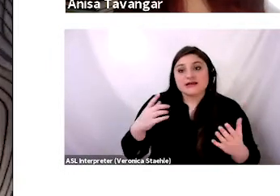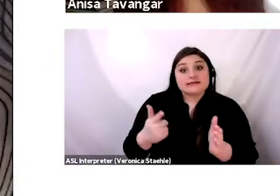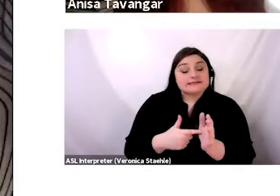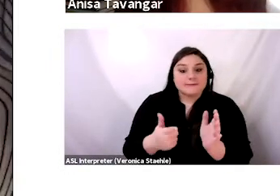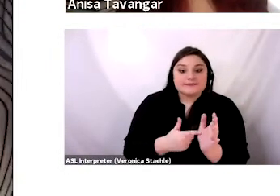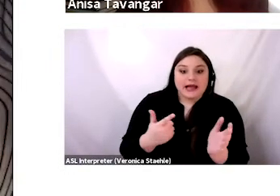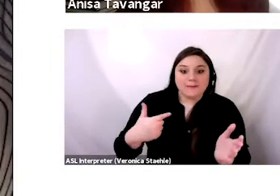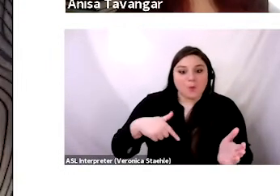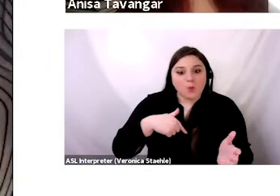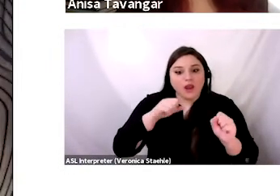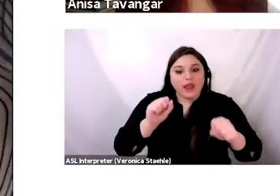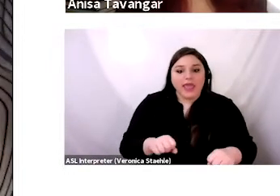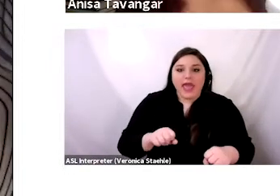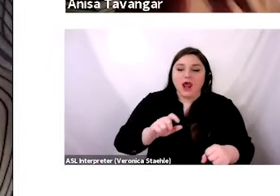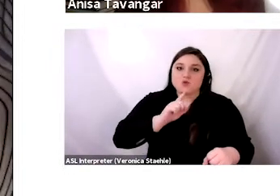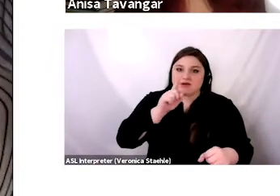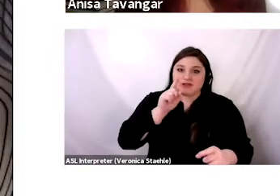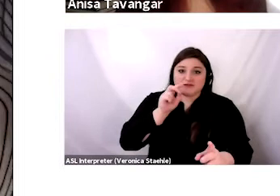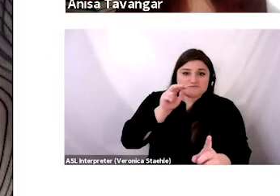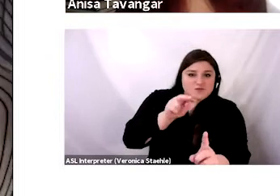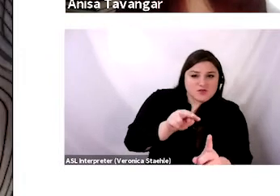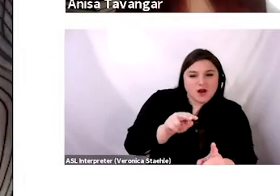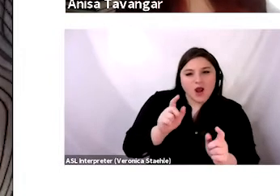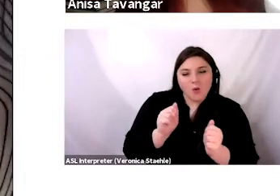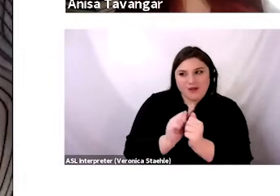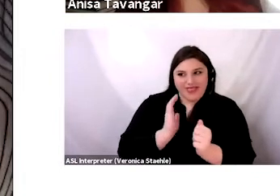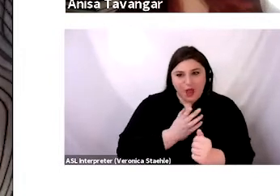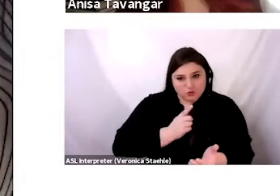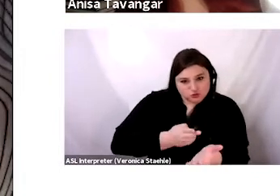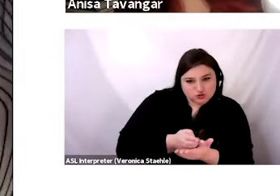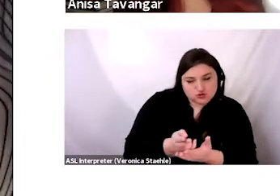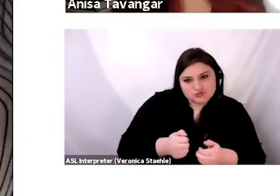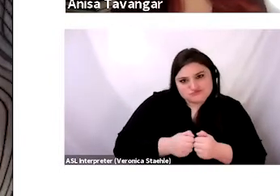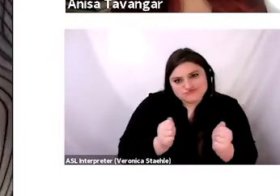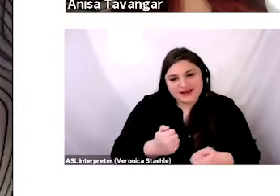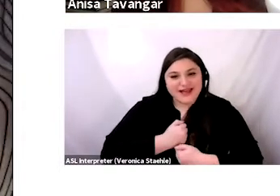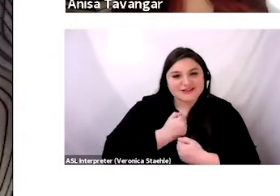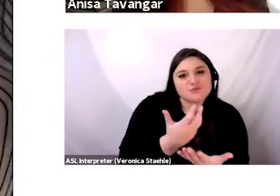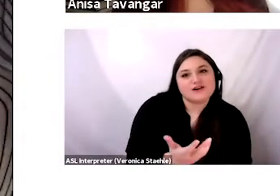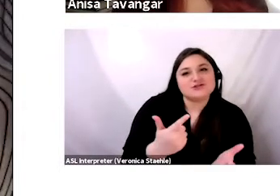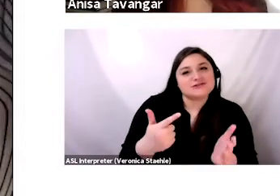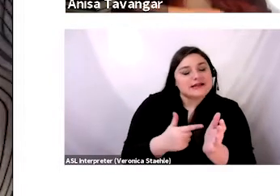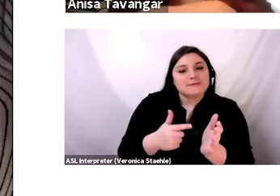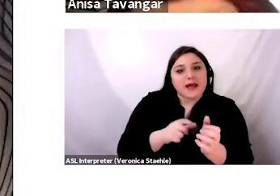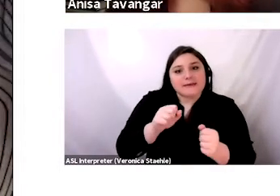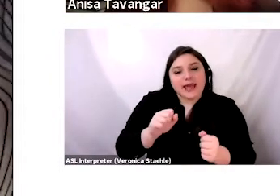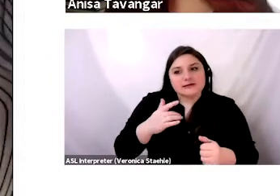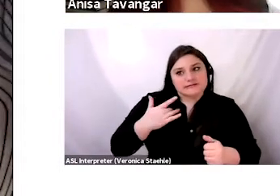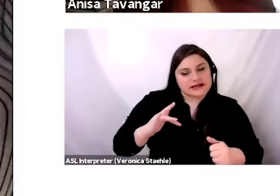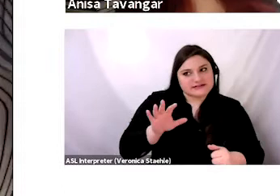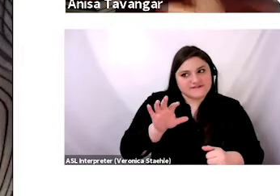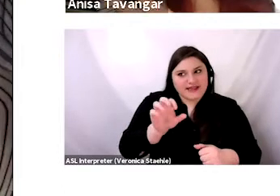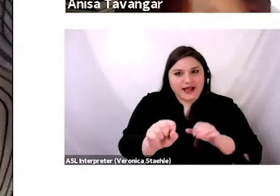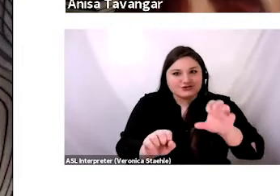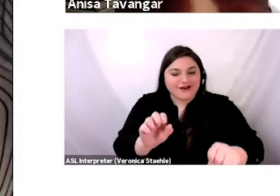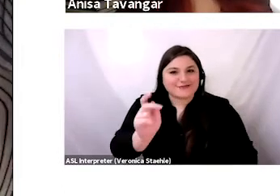you know, also a spiritual experience in ourselves, even as subtle as it might be. I think about, you know, also when I see, you know, a tall